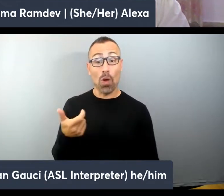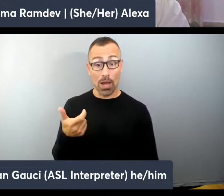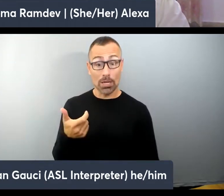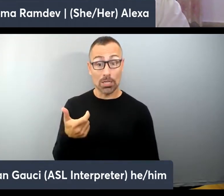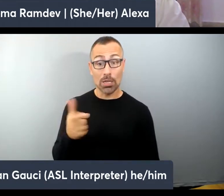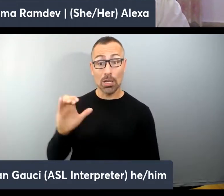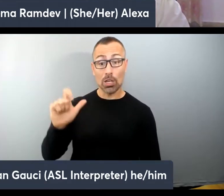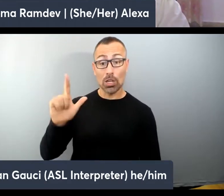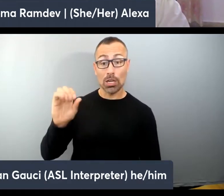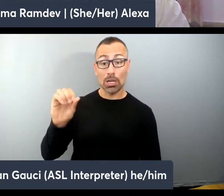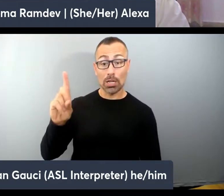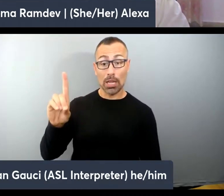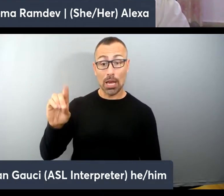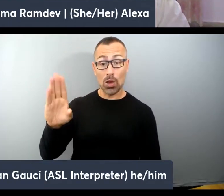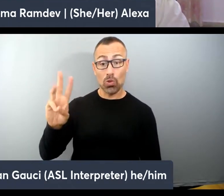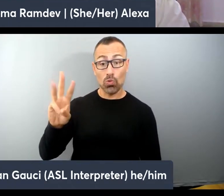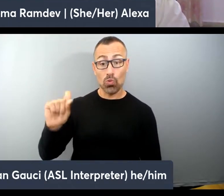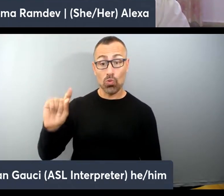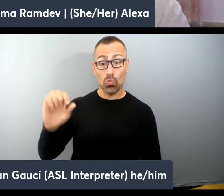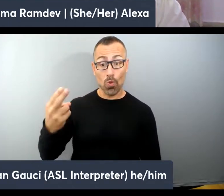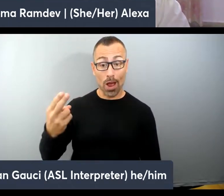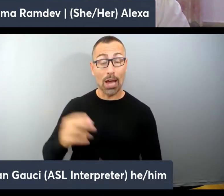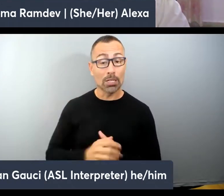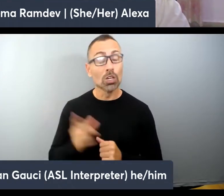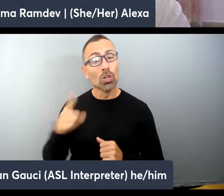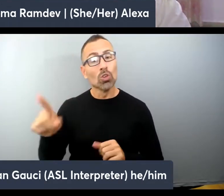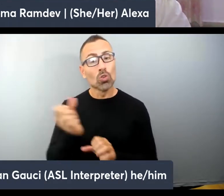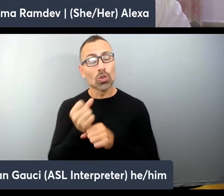capability. You can create custom dashboards with that.